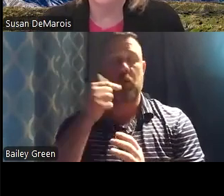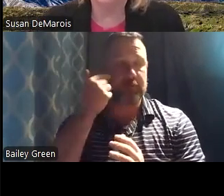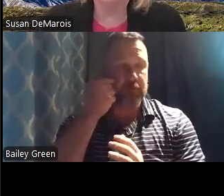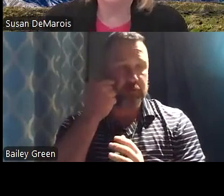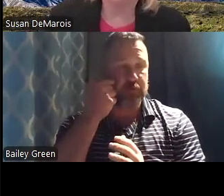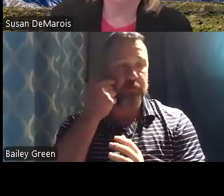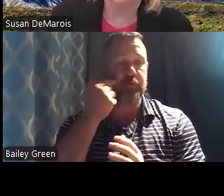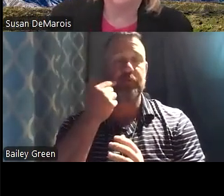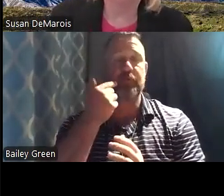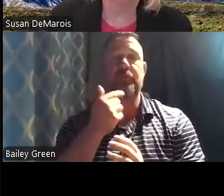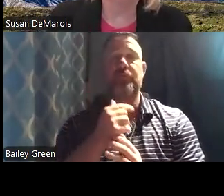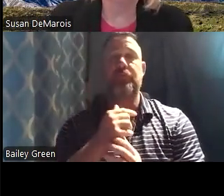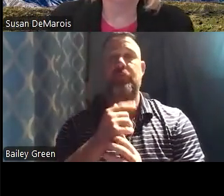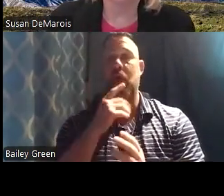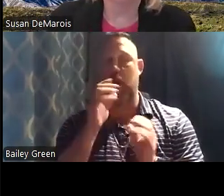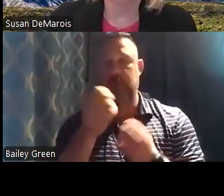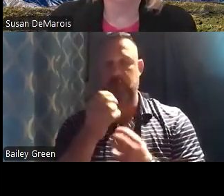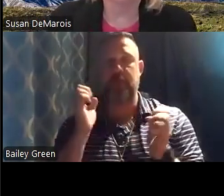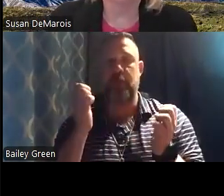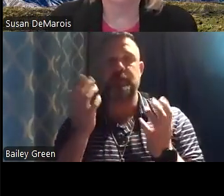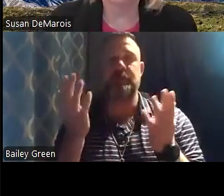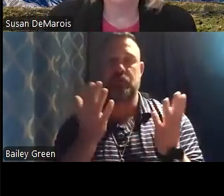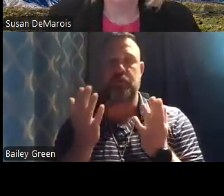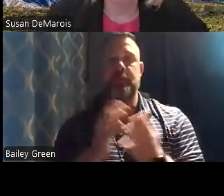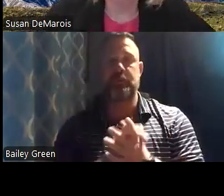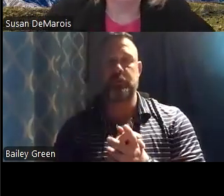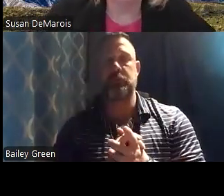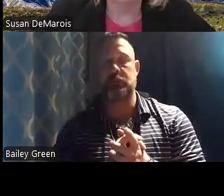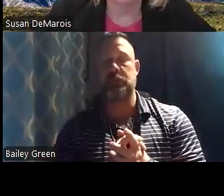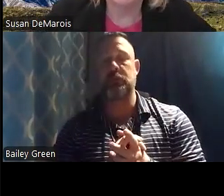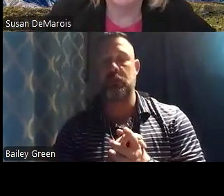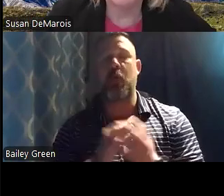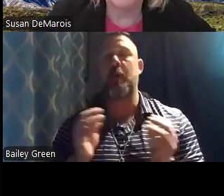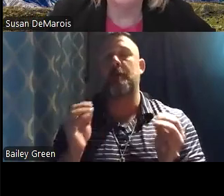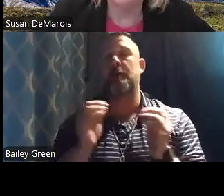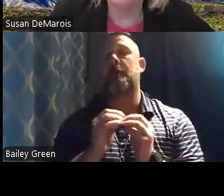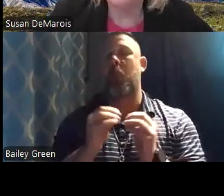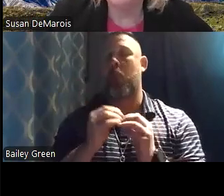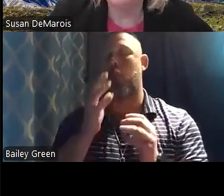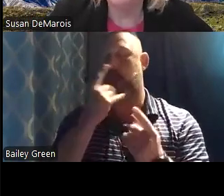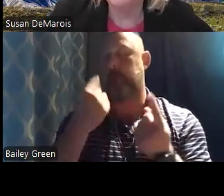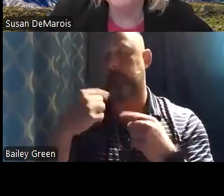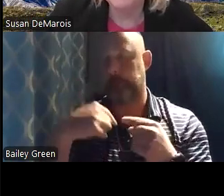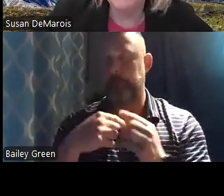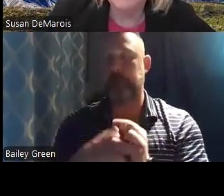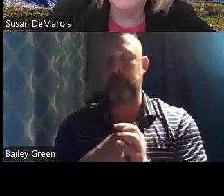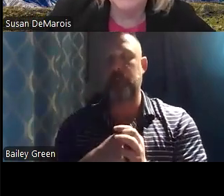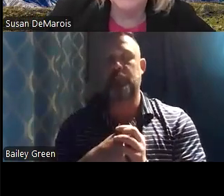our Office of Emergency Services. So more to come on that.